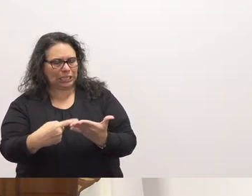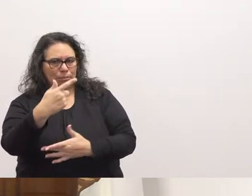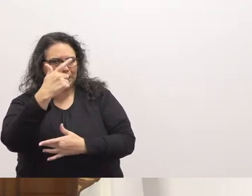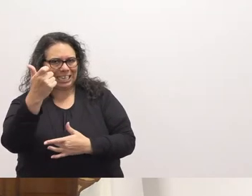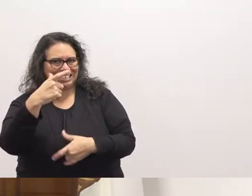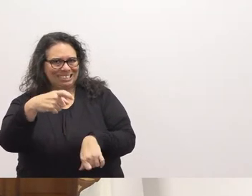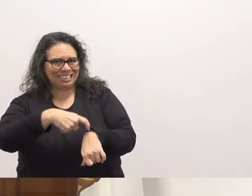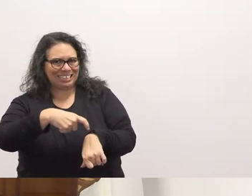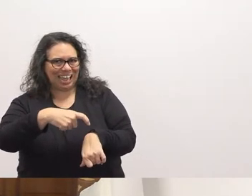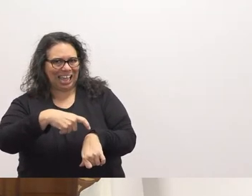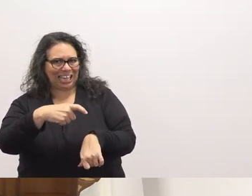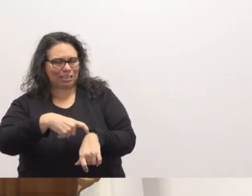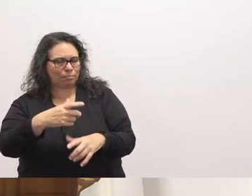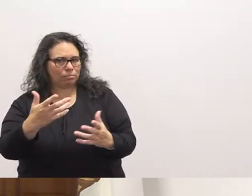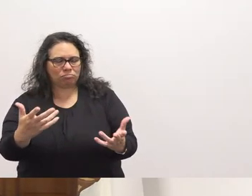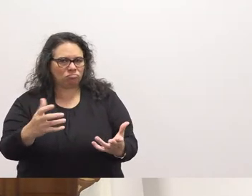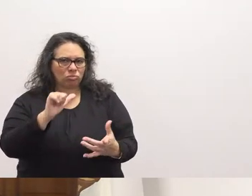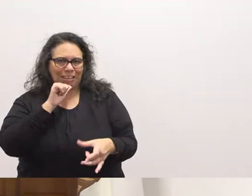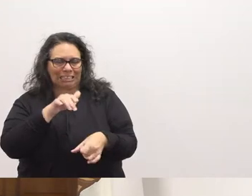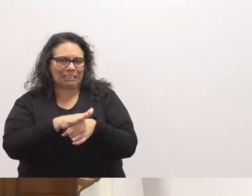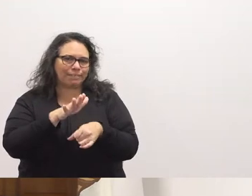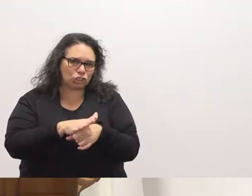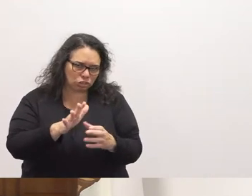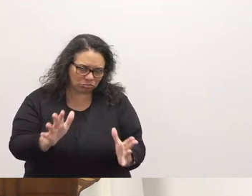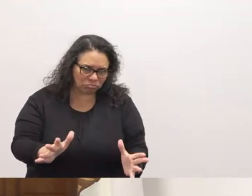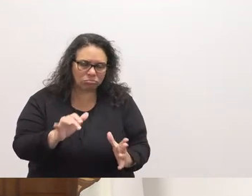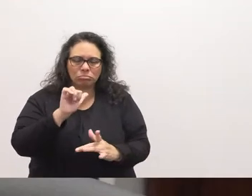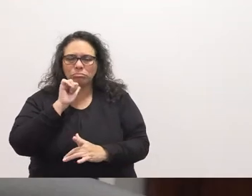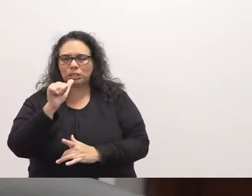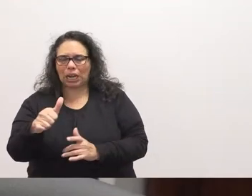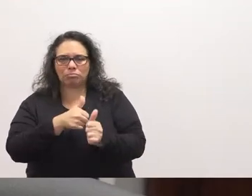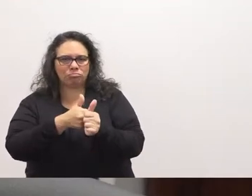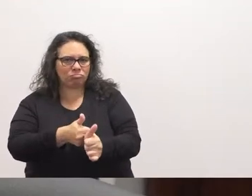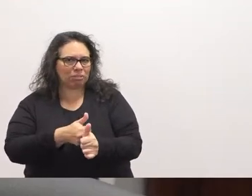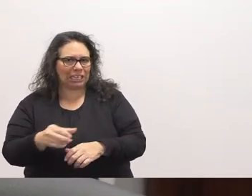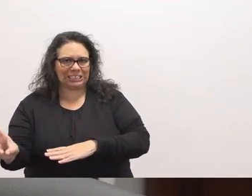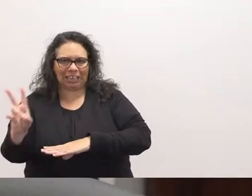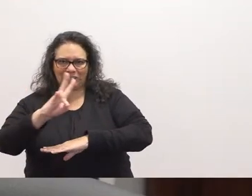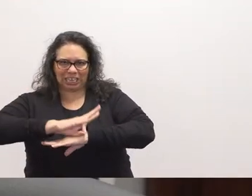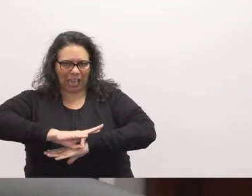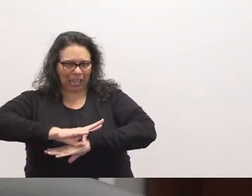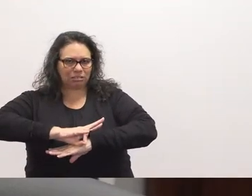the time was not sufficient and did not abide by our 7-day